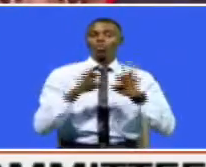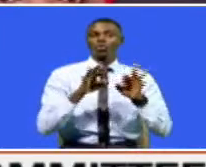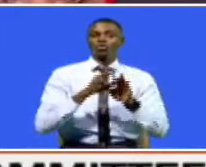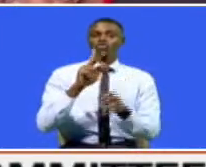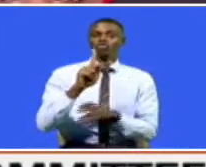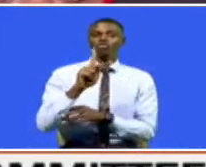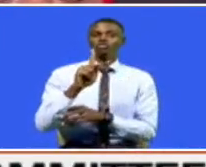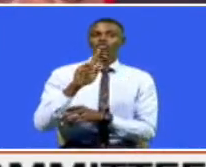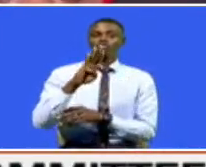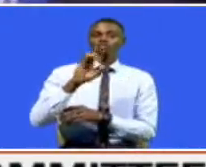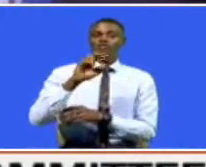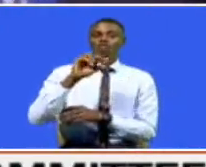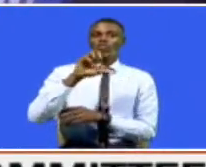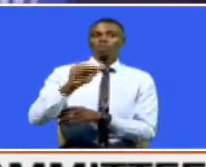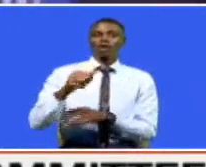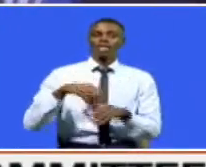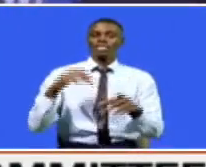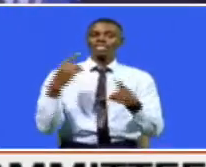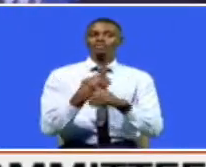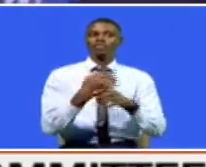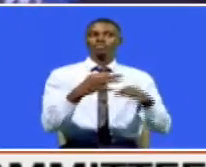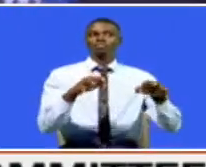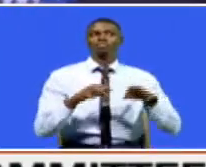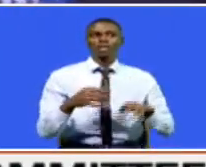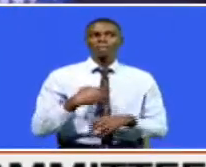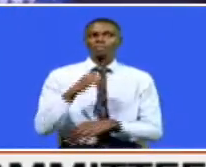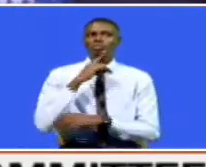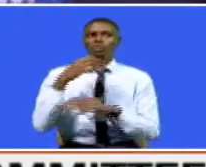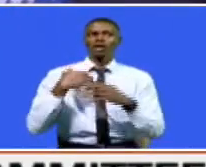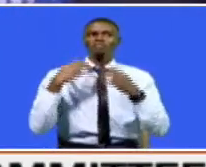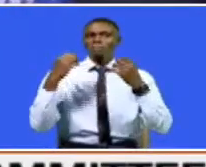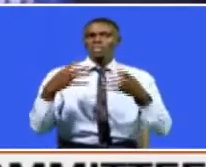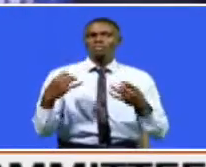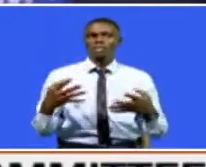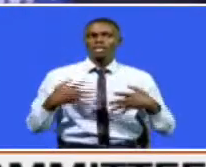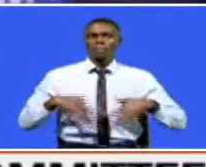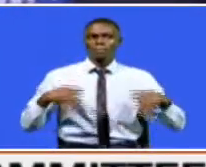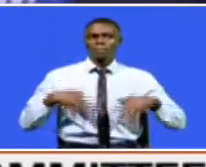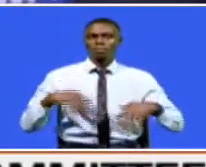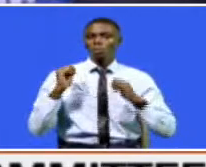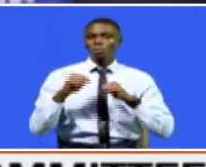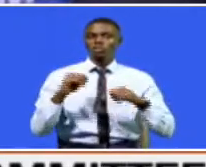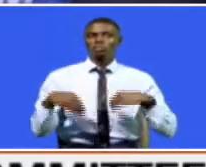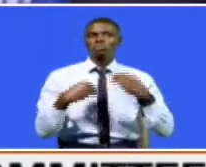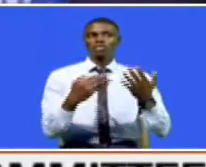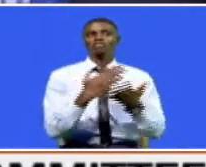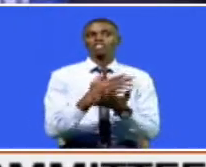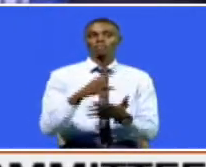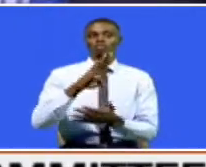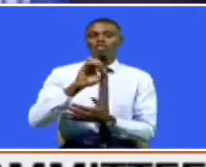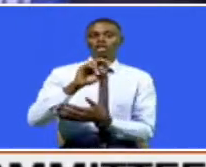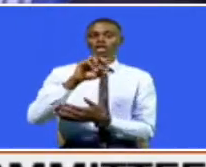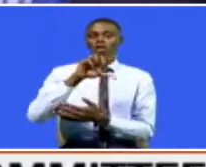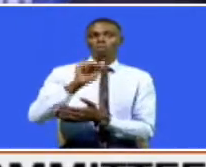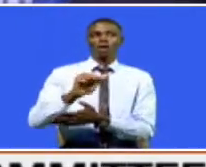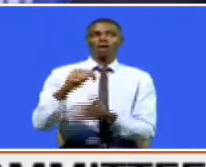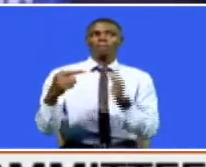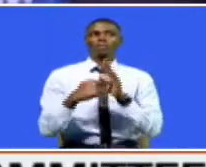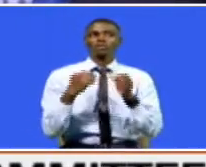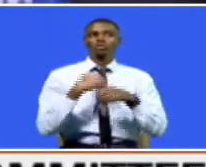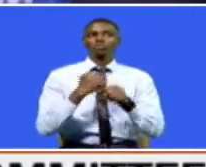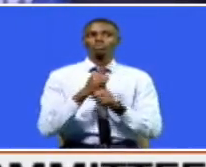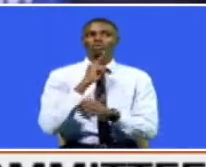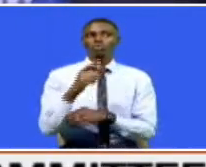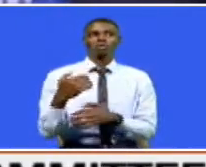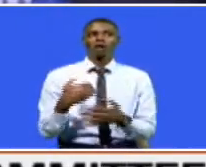sit in all our various accounts. And I'm sure there are many of us who can be able to donate some of those bonga points to ensure that